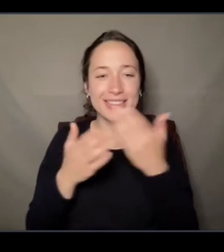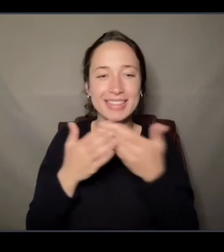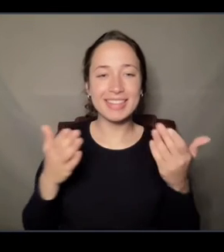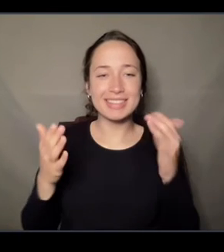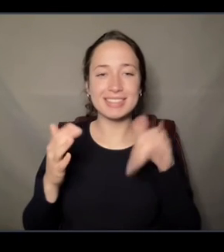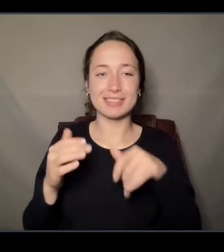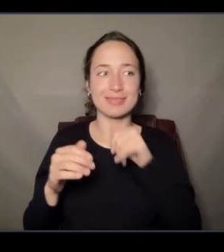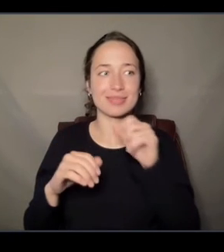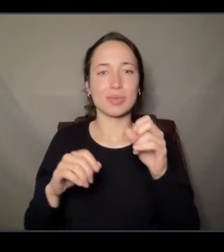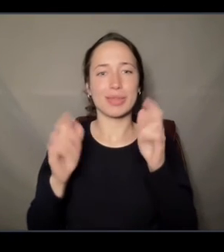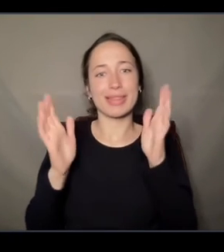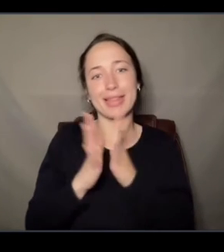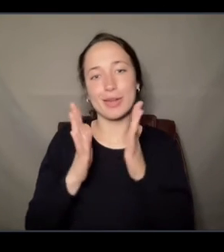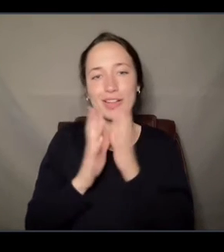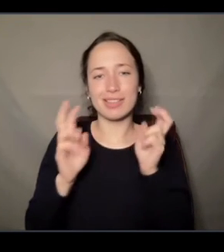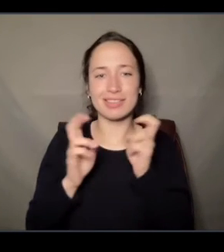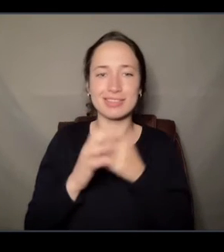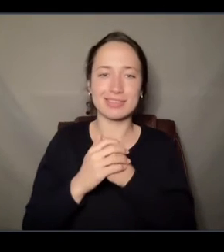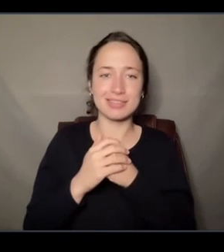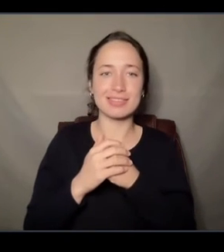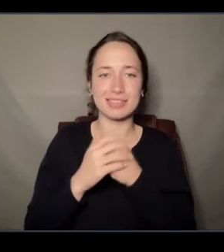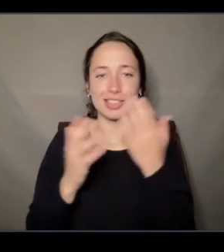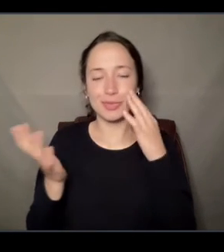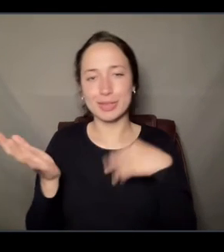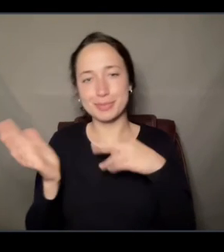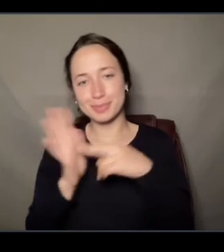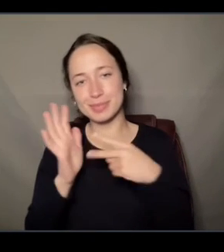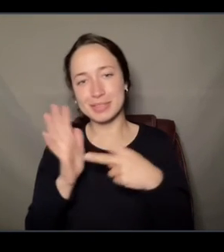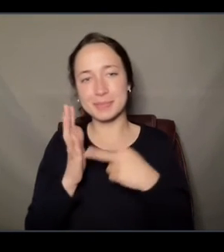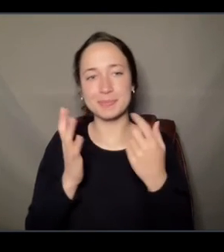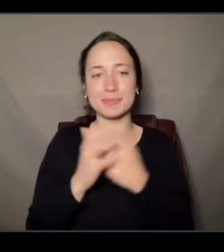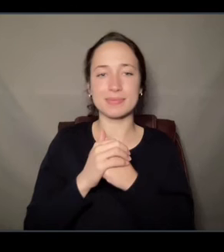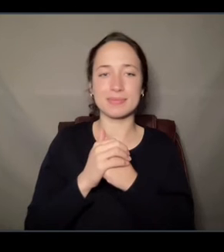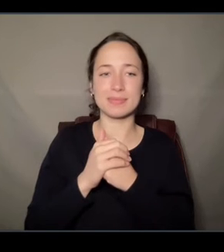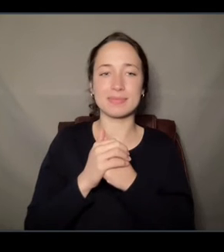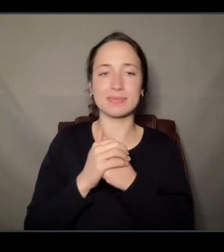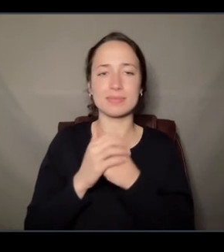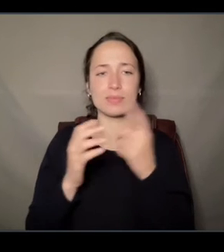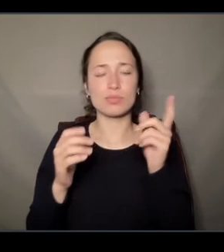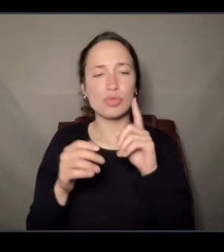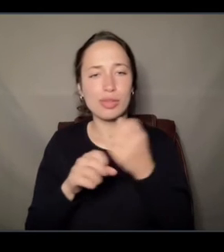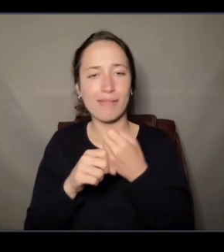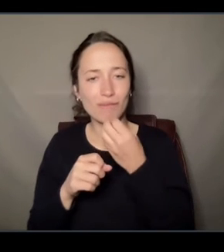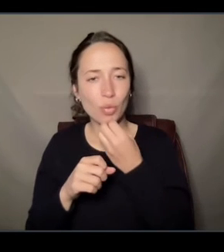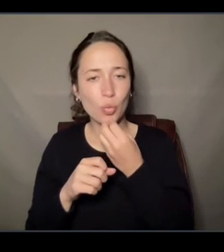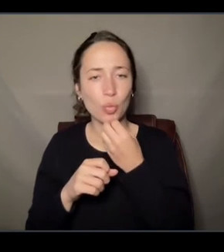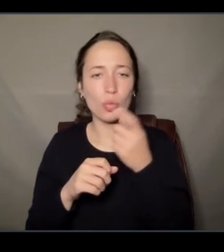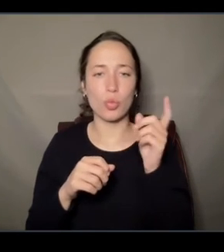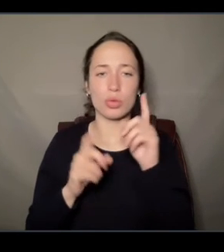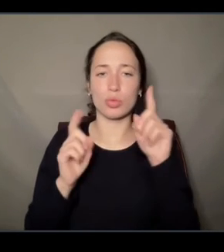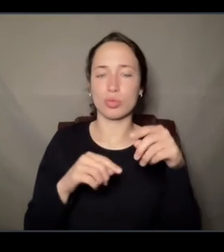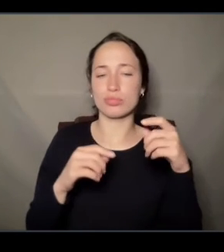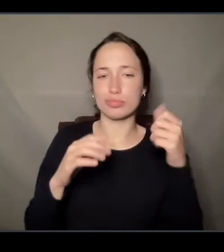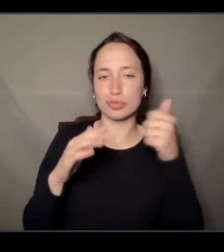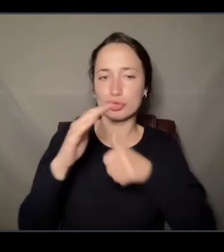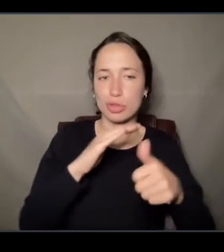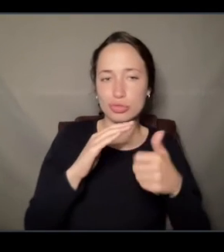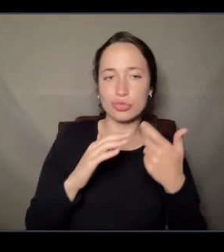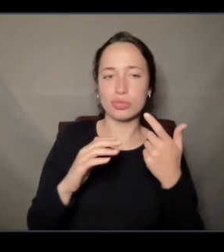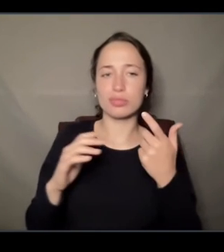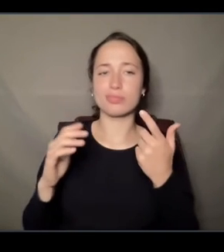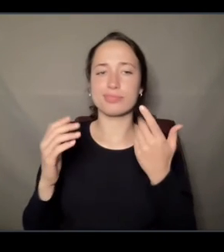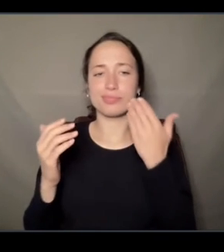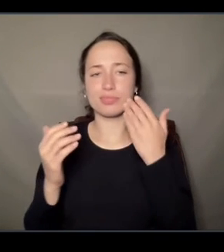little things that aren't so little. You know, I mean, where do you get food? Where do you go for shelter?